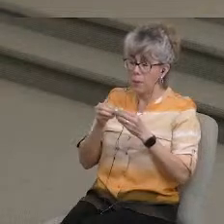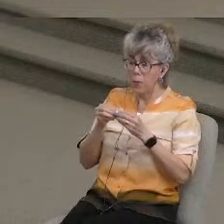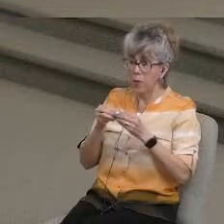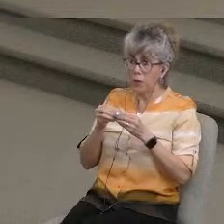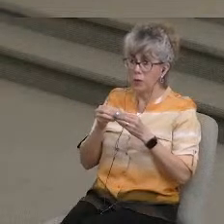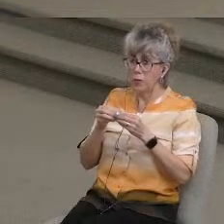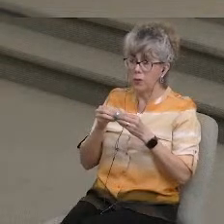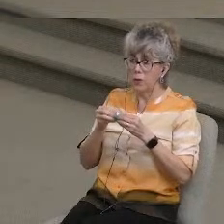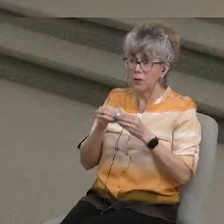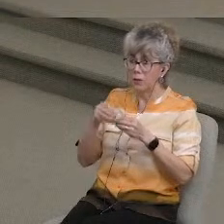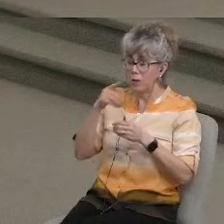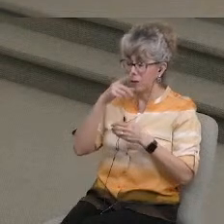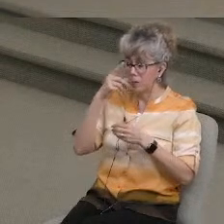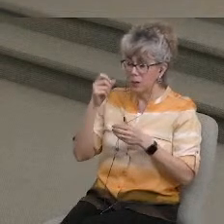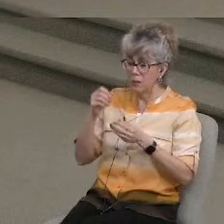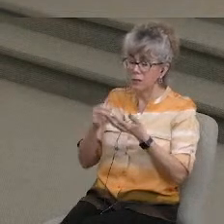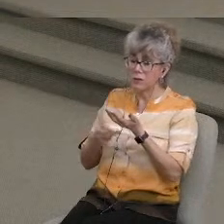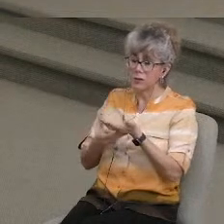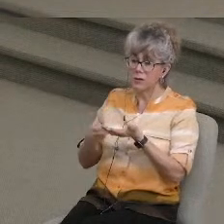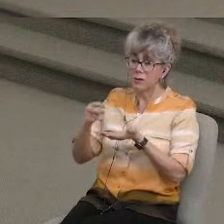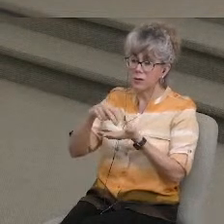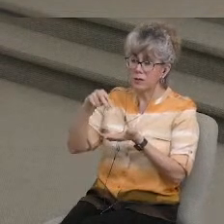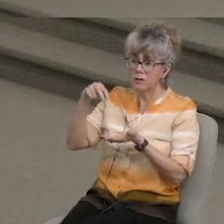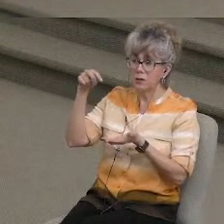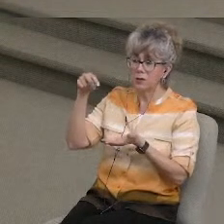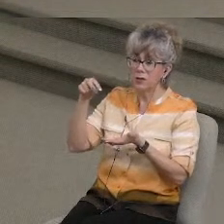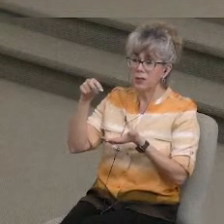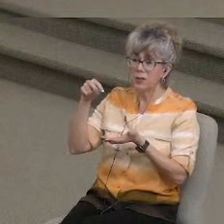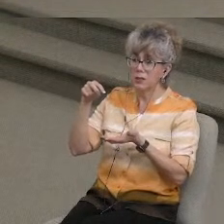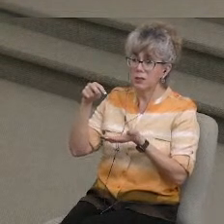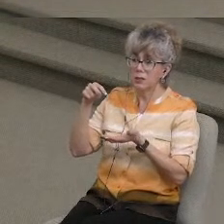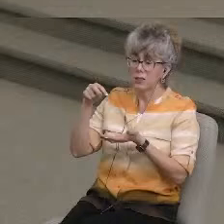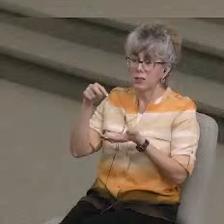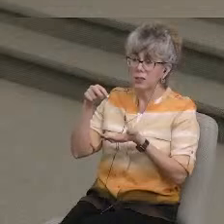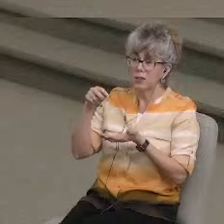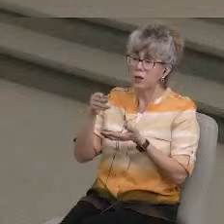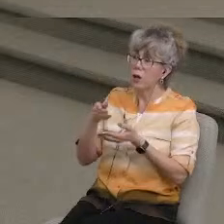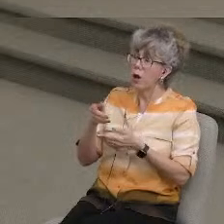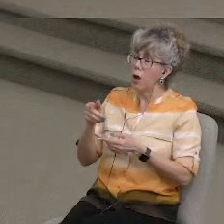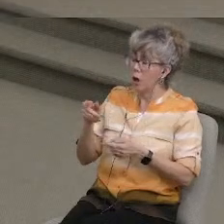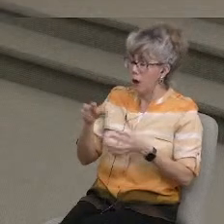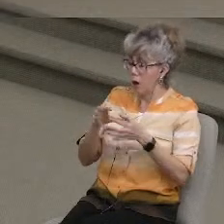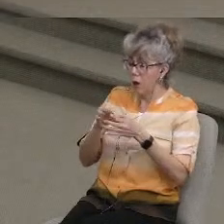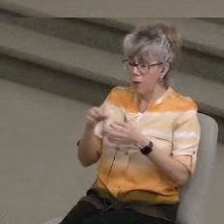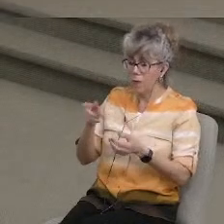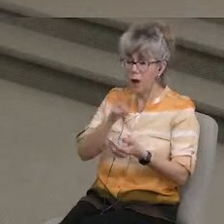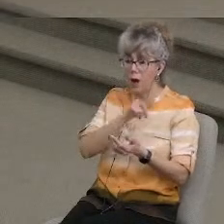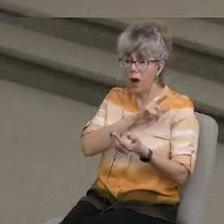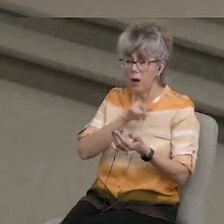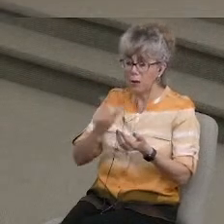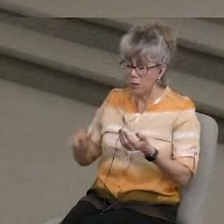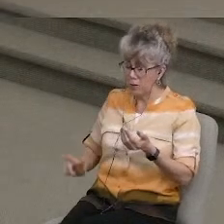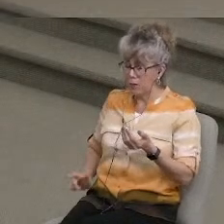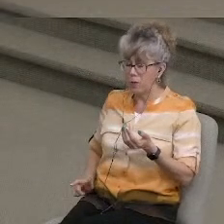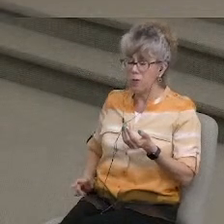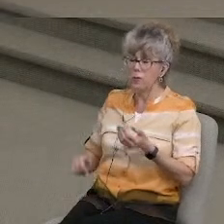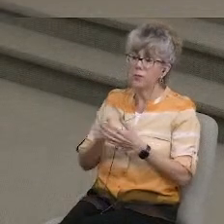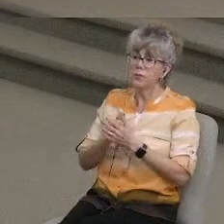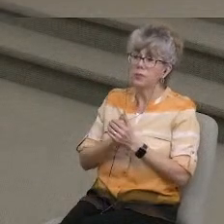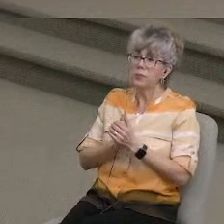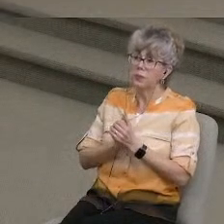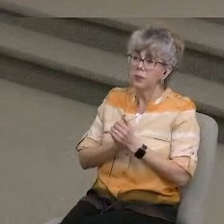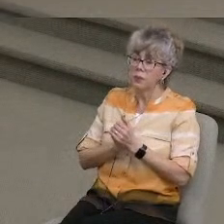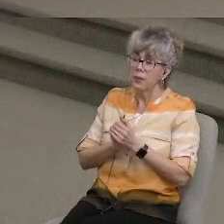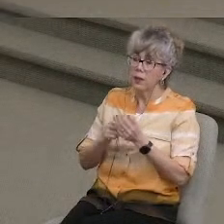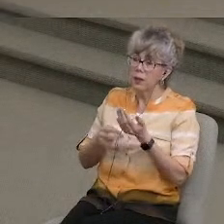I hope we understand that this morning on this Resurrection Day. I am thankful that the resurrection is a reality in my life every